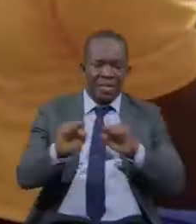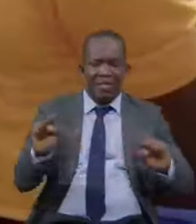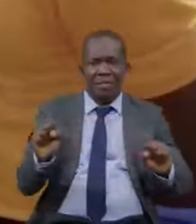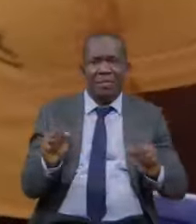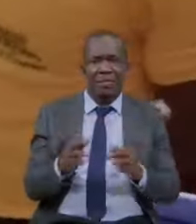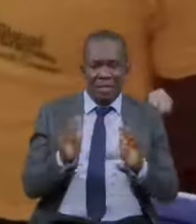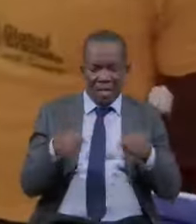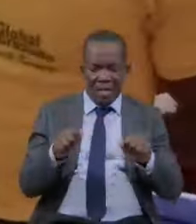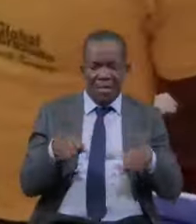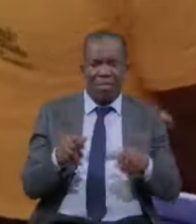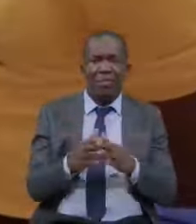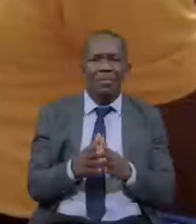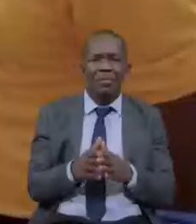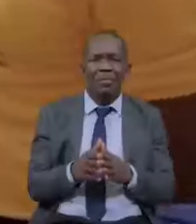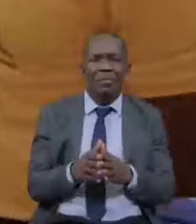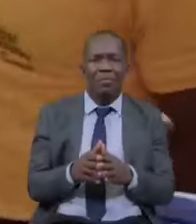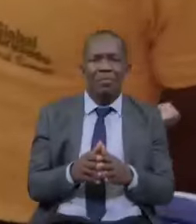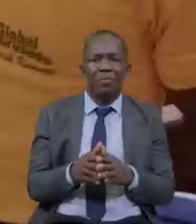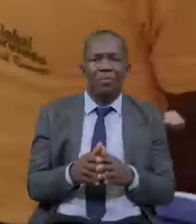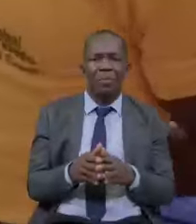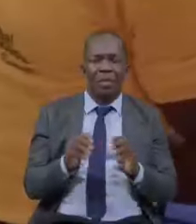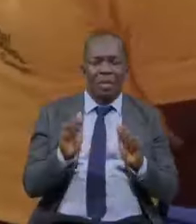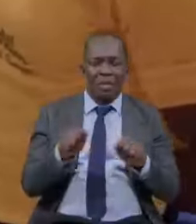able to sanctify,